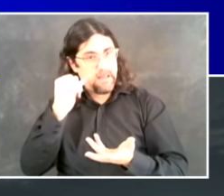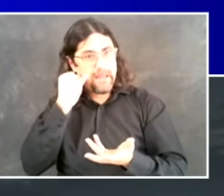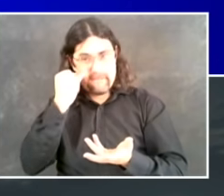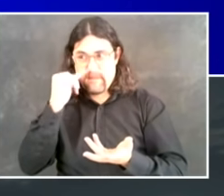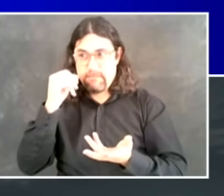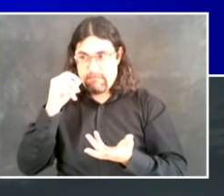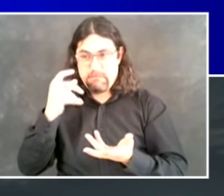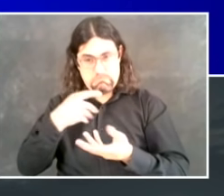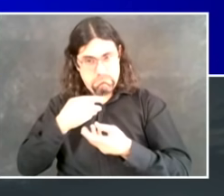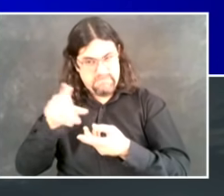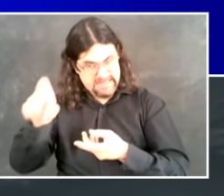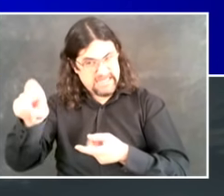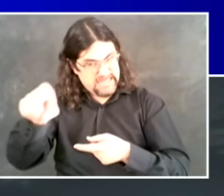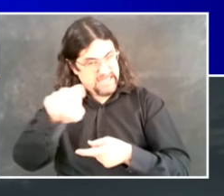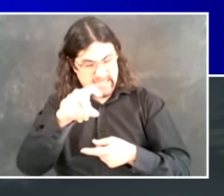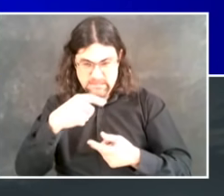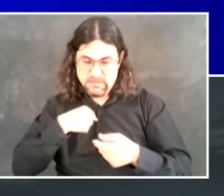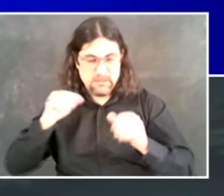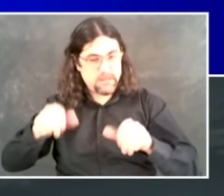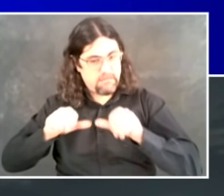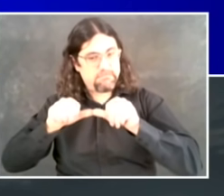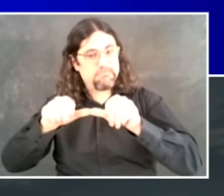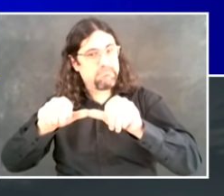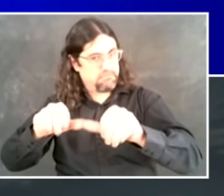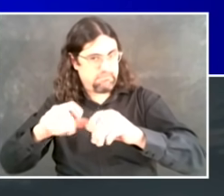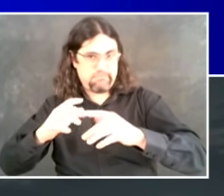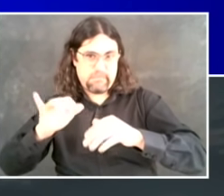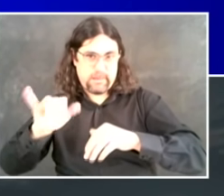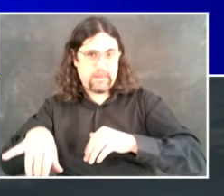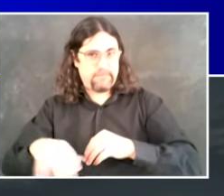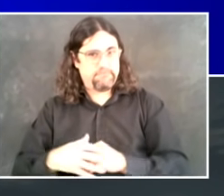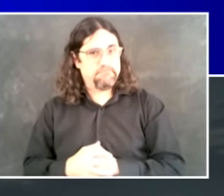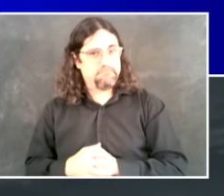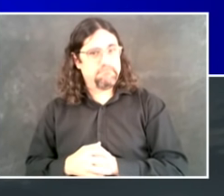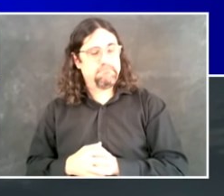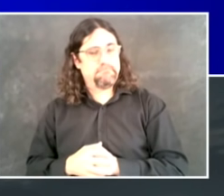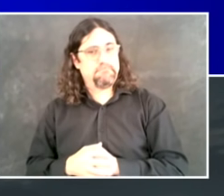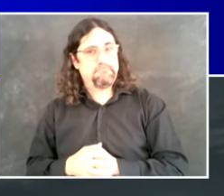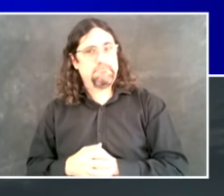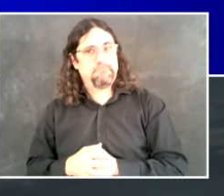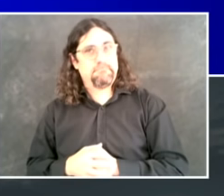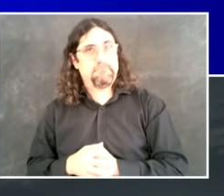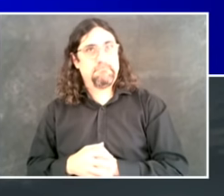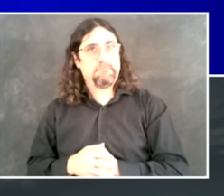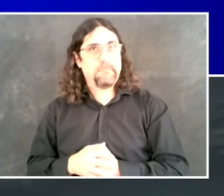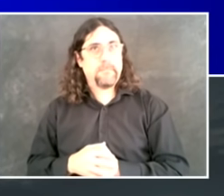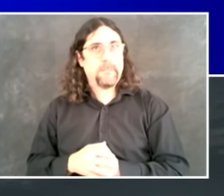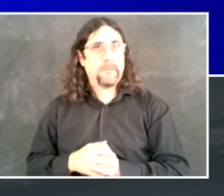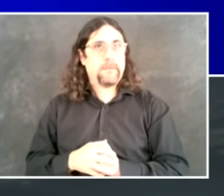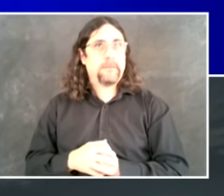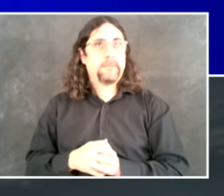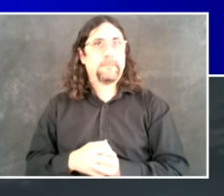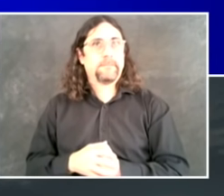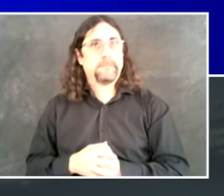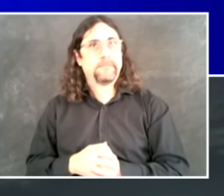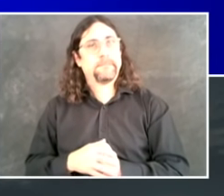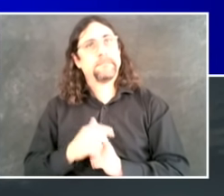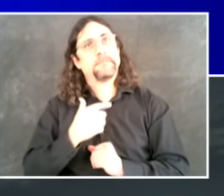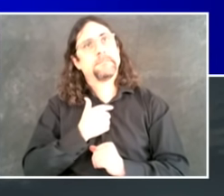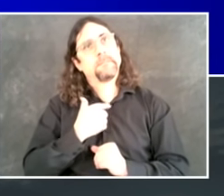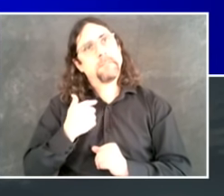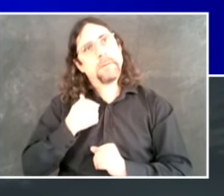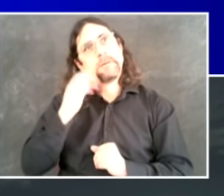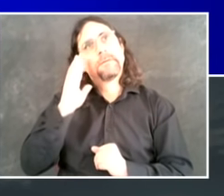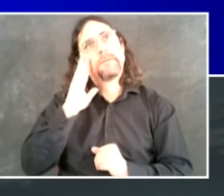So we continue to expand our Get Food program, and particularly our delivery program. But to do this, to keep expanding, we're going